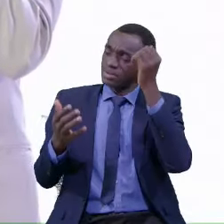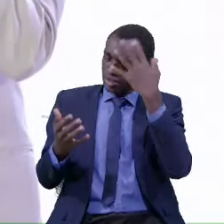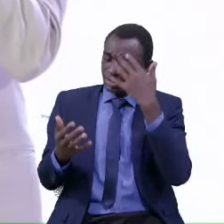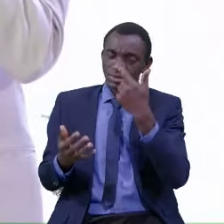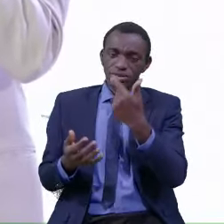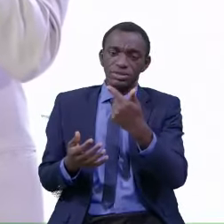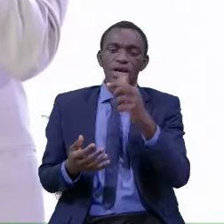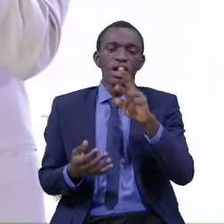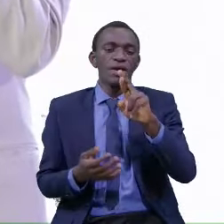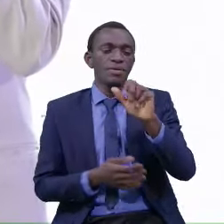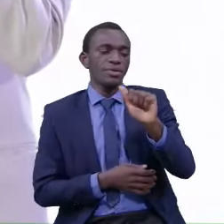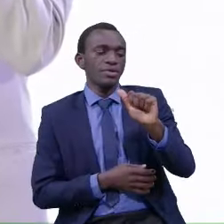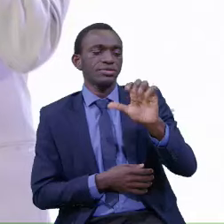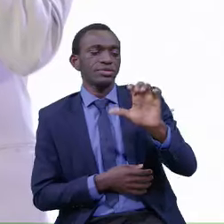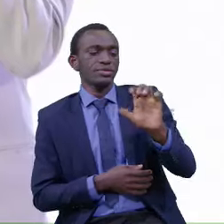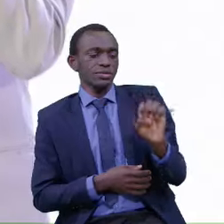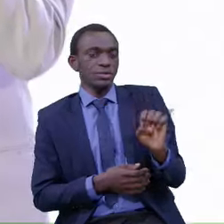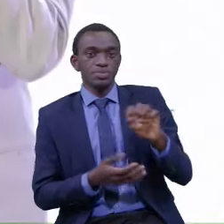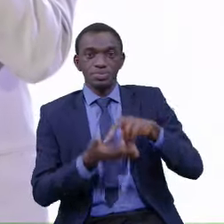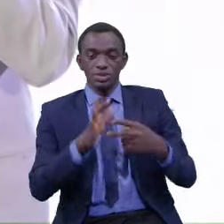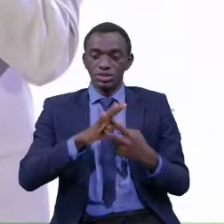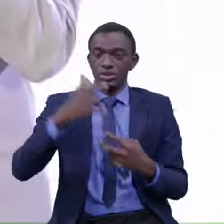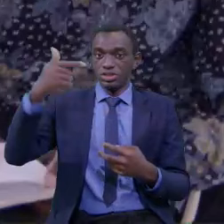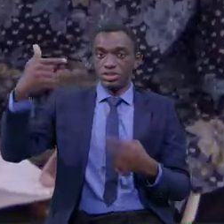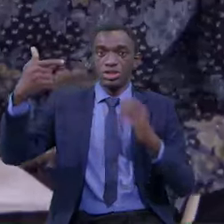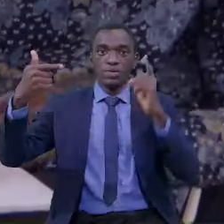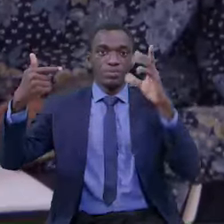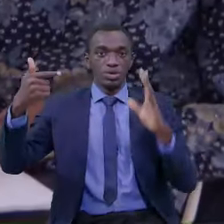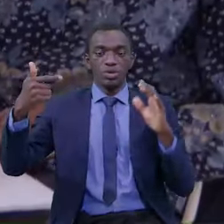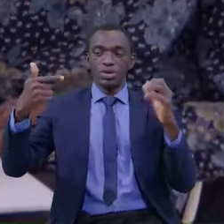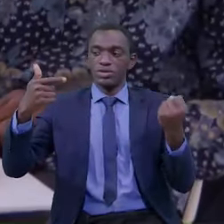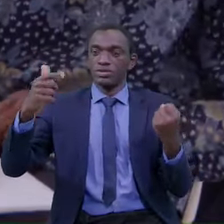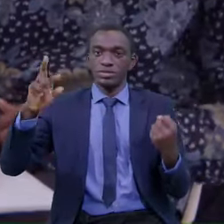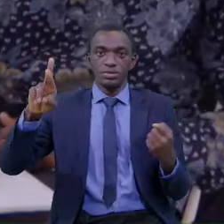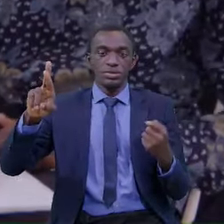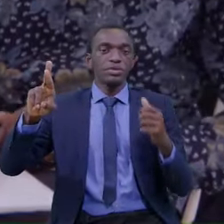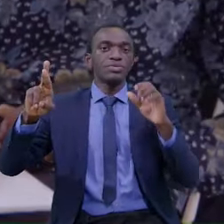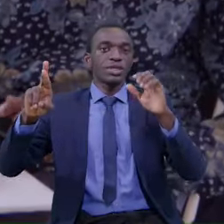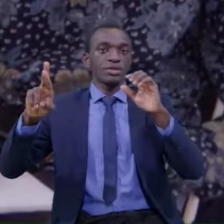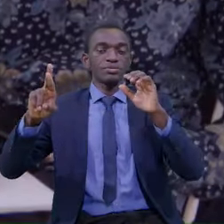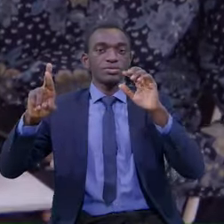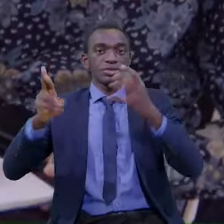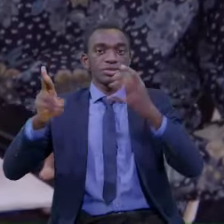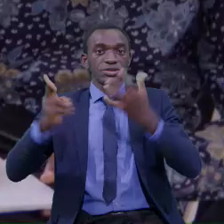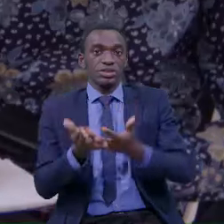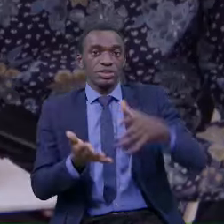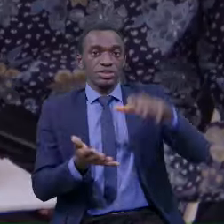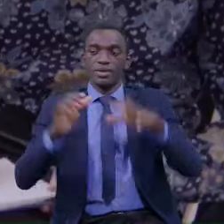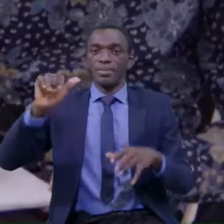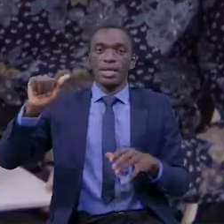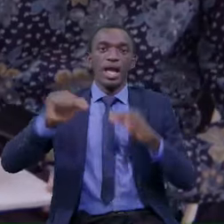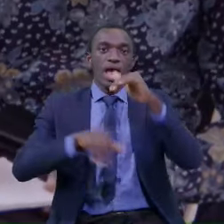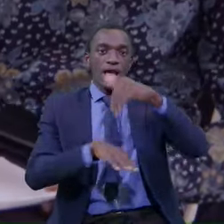G-R-A-C-E. God's riches at Christ's expense. And I say,